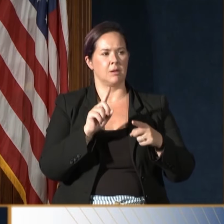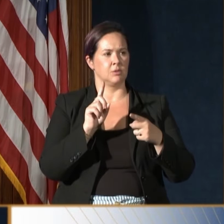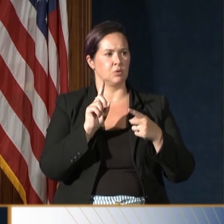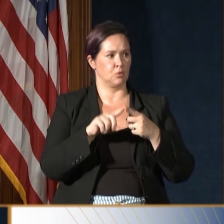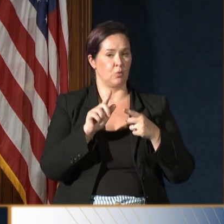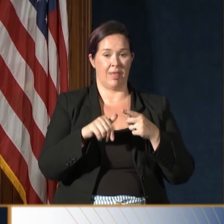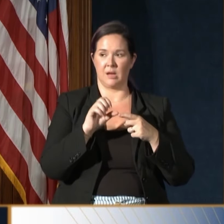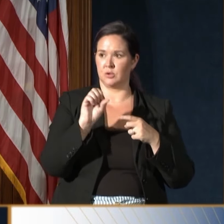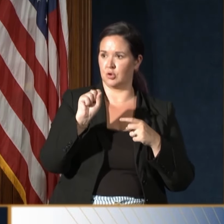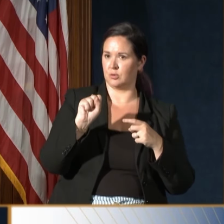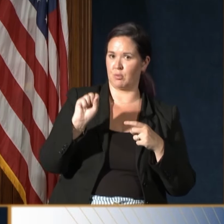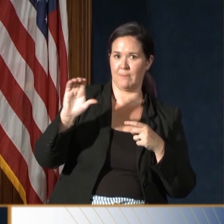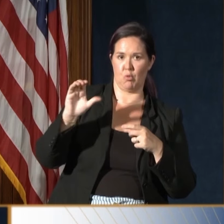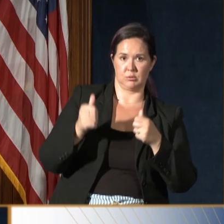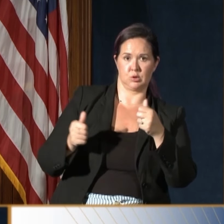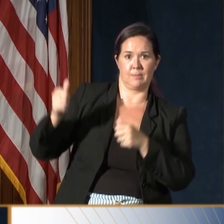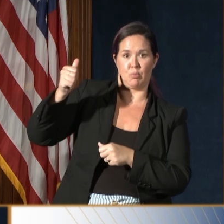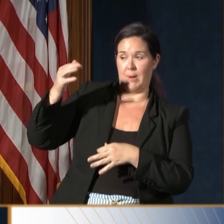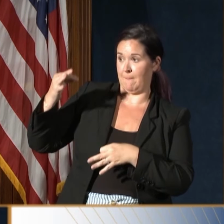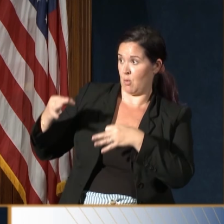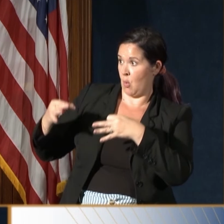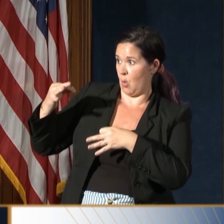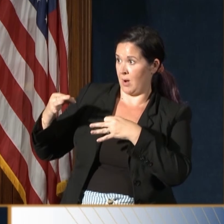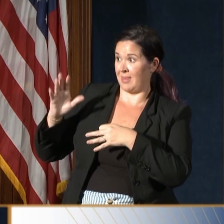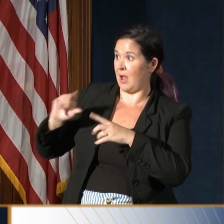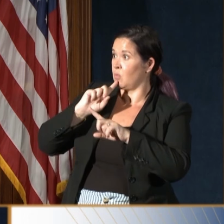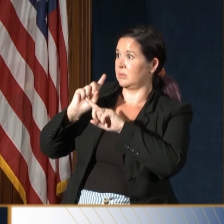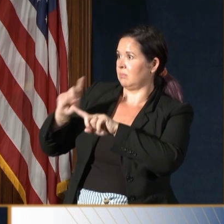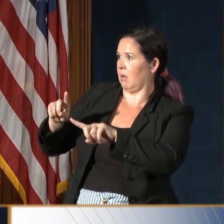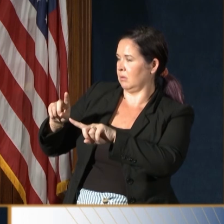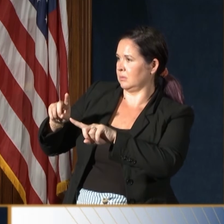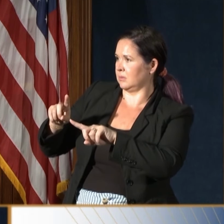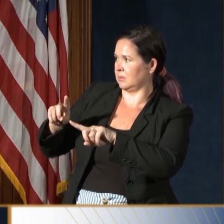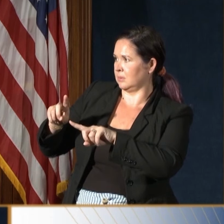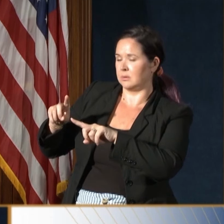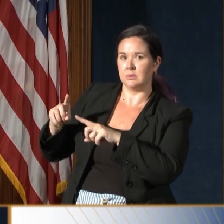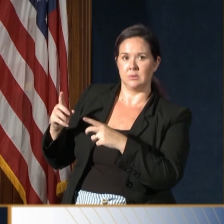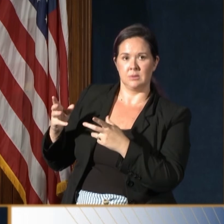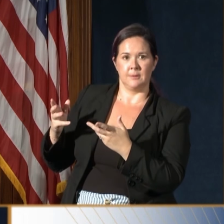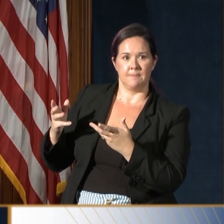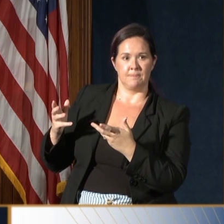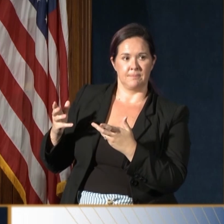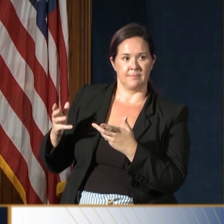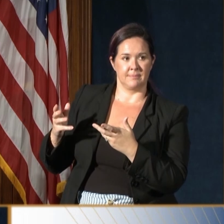inexplicably said that, well, you really had to be a